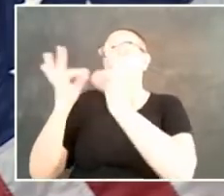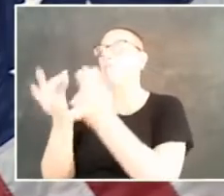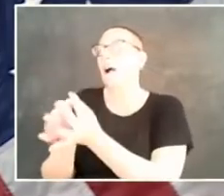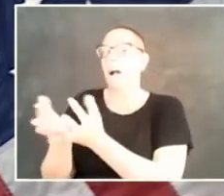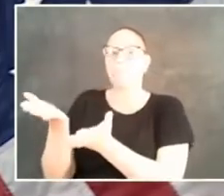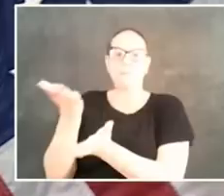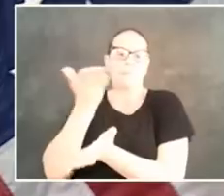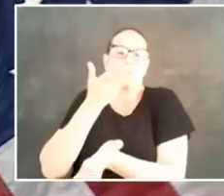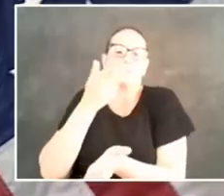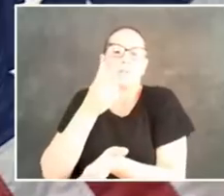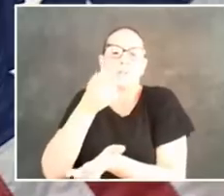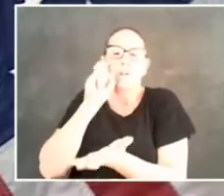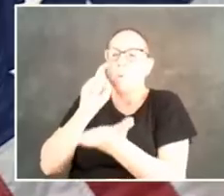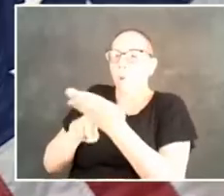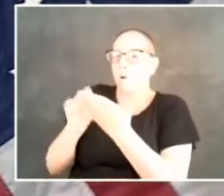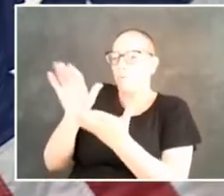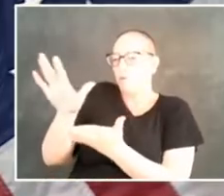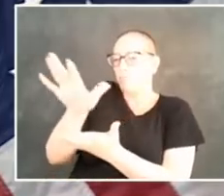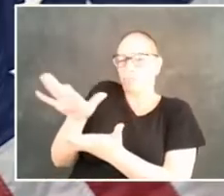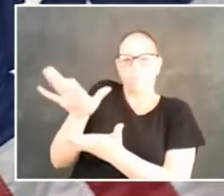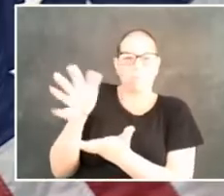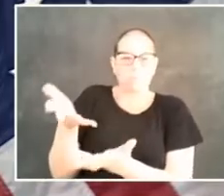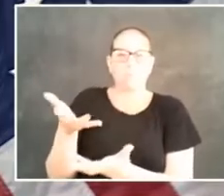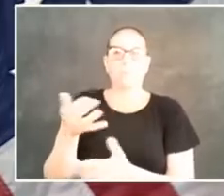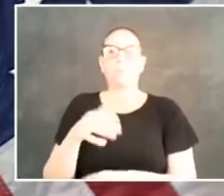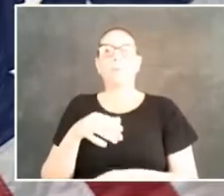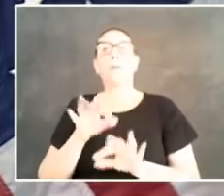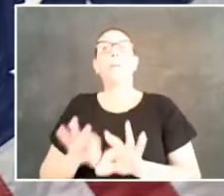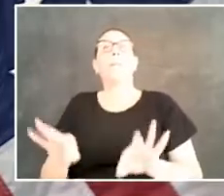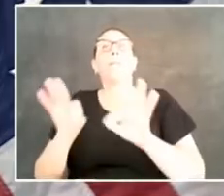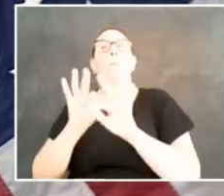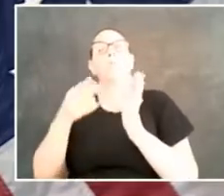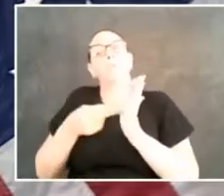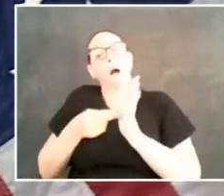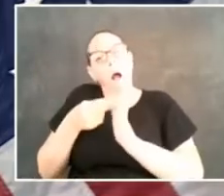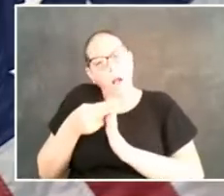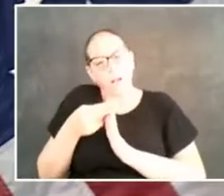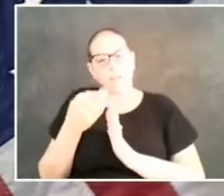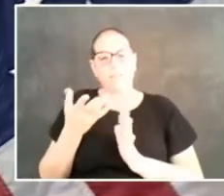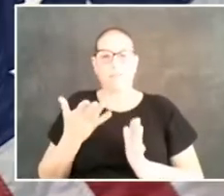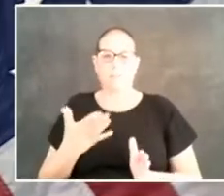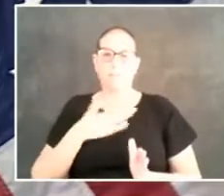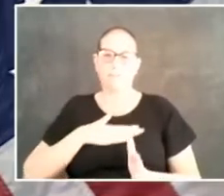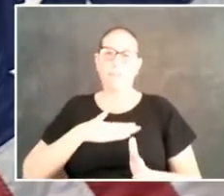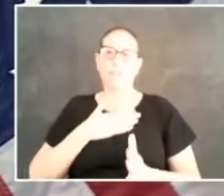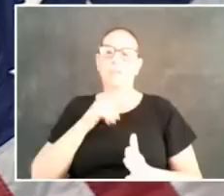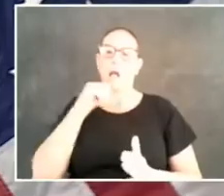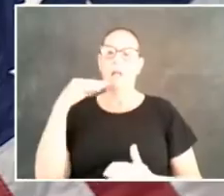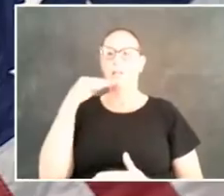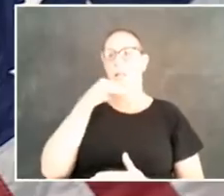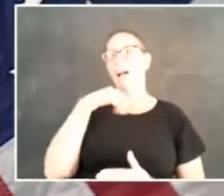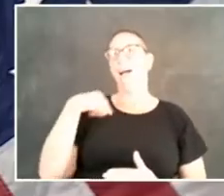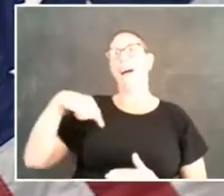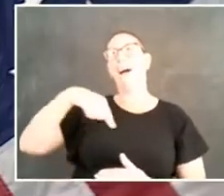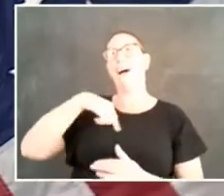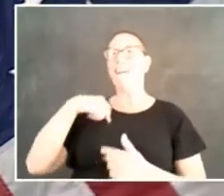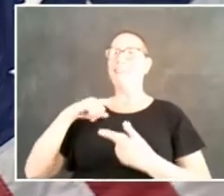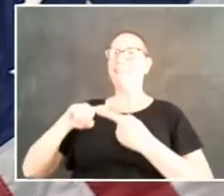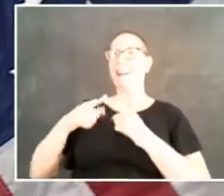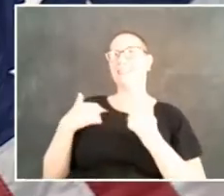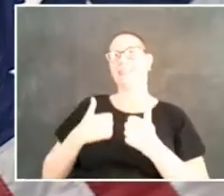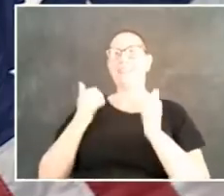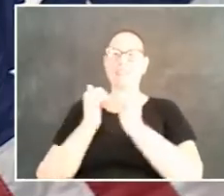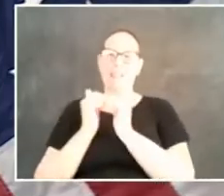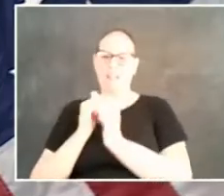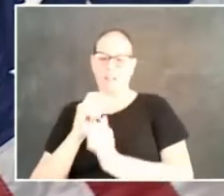oh, we're all together, we live under the same roof if you don't, because you're literally endangering the lives of the people around you and then everyone